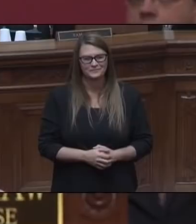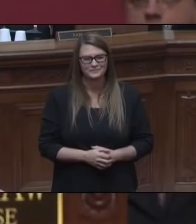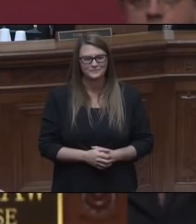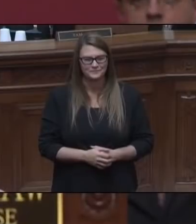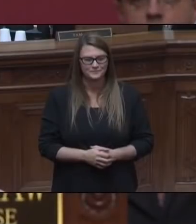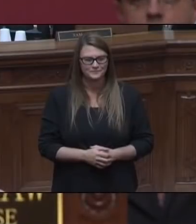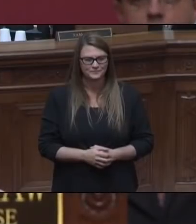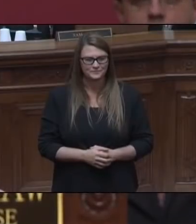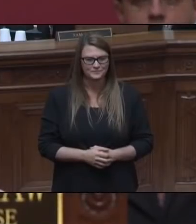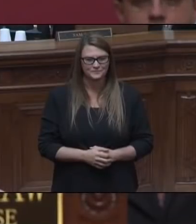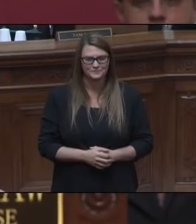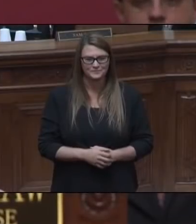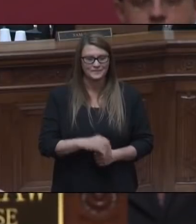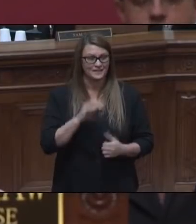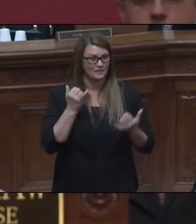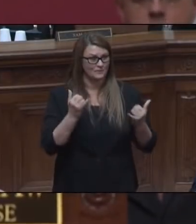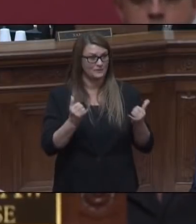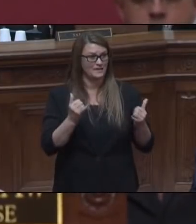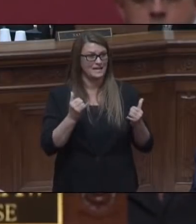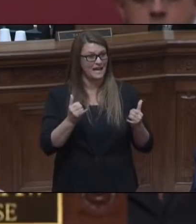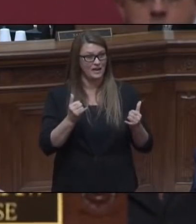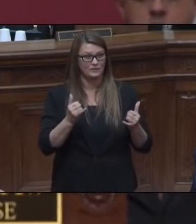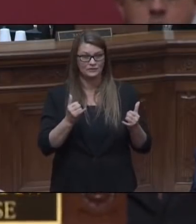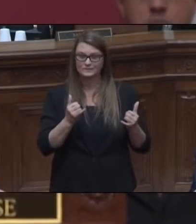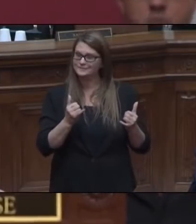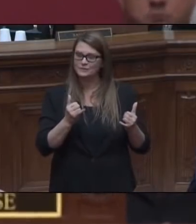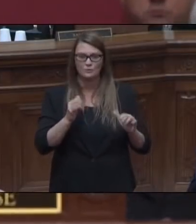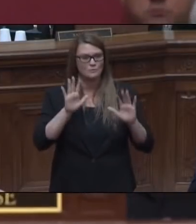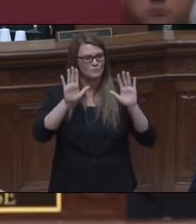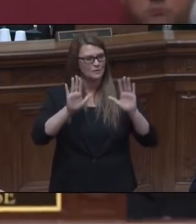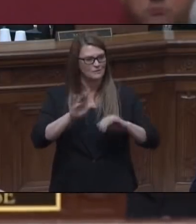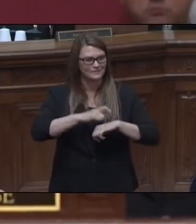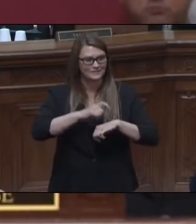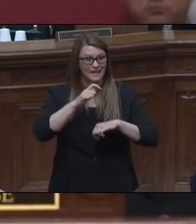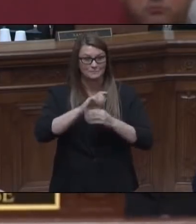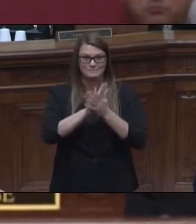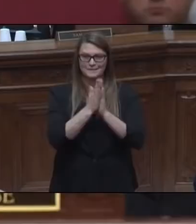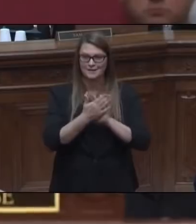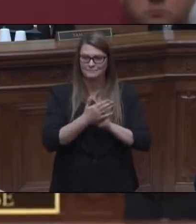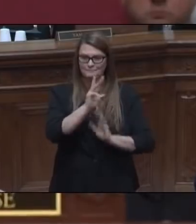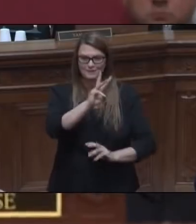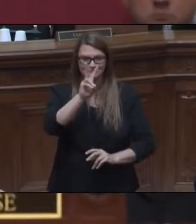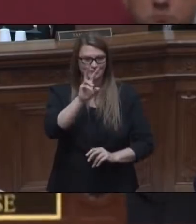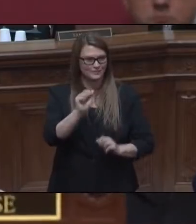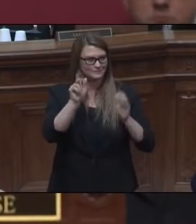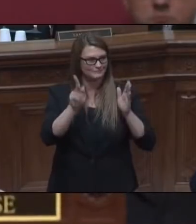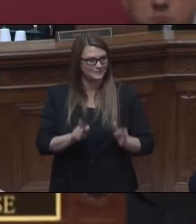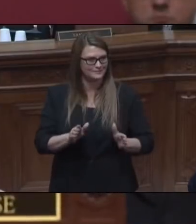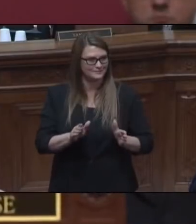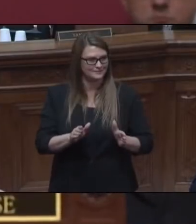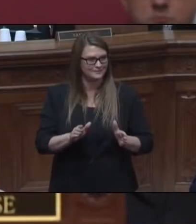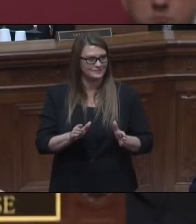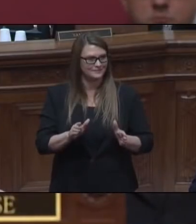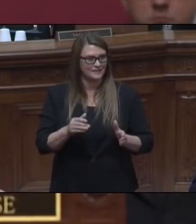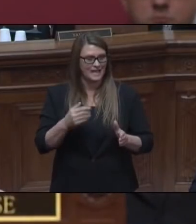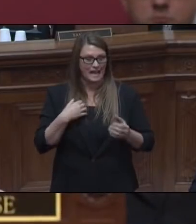an incredible time to be a West Virginian. And I'm going to talk to you a lot about a lot of things here tonight.